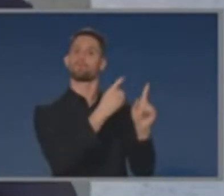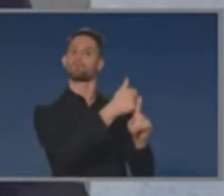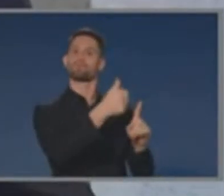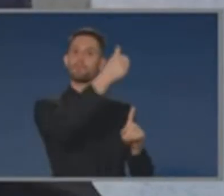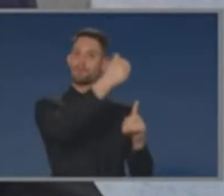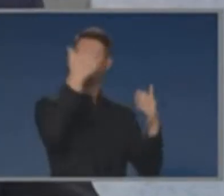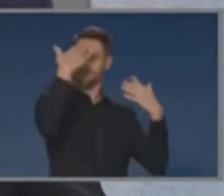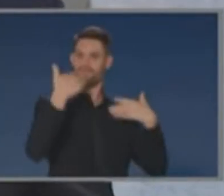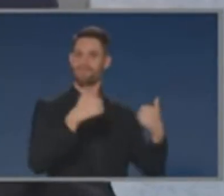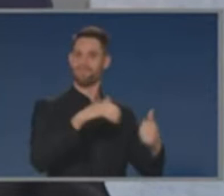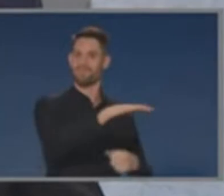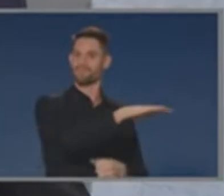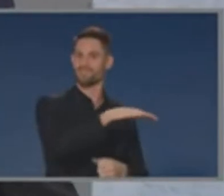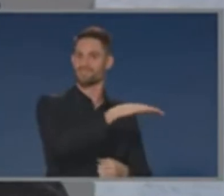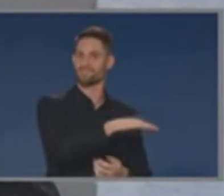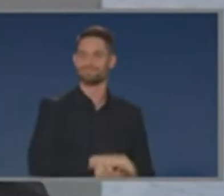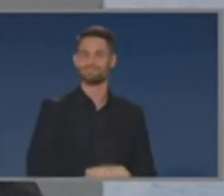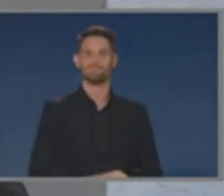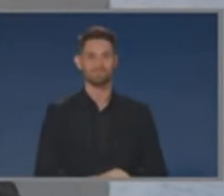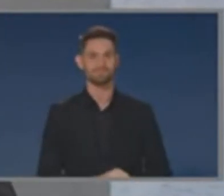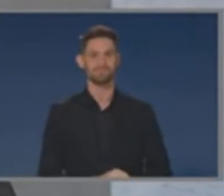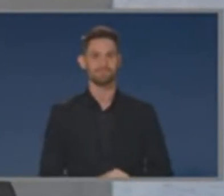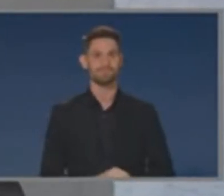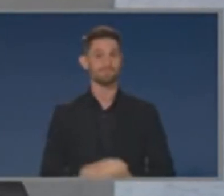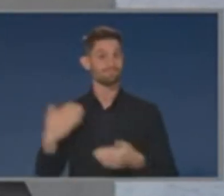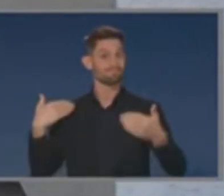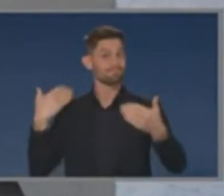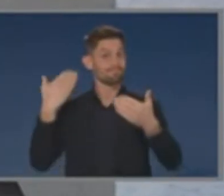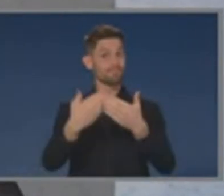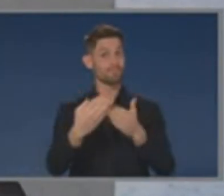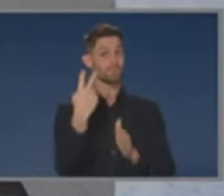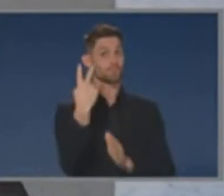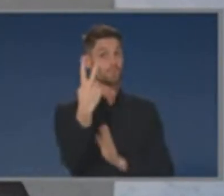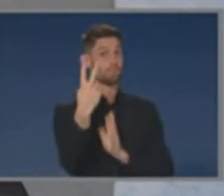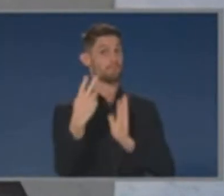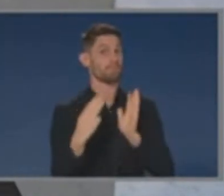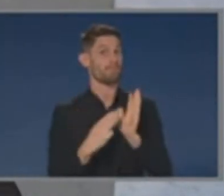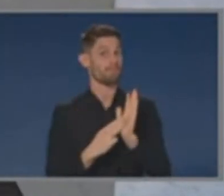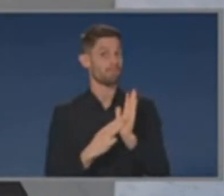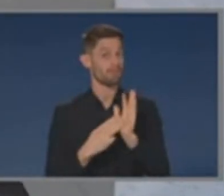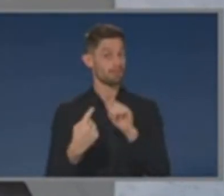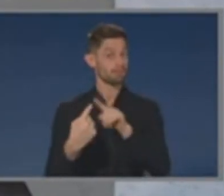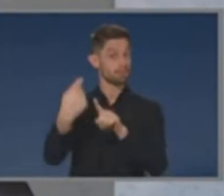Commission. It has been 2 months now since National Cabinet first met.